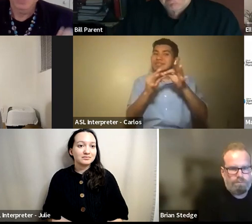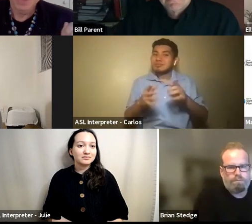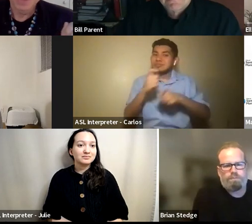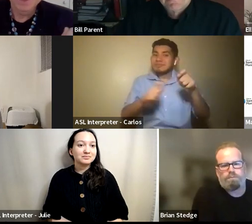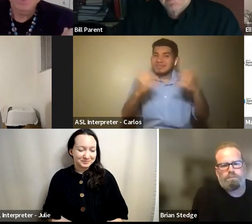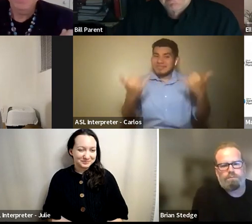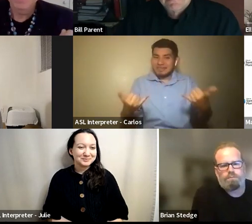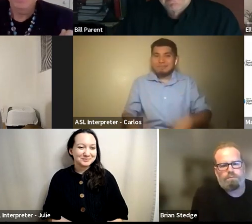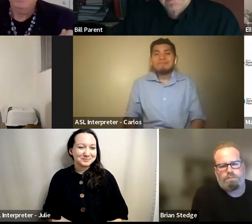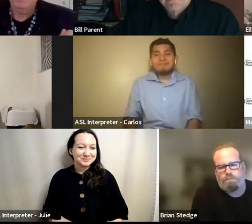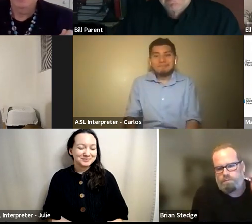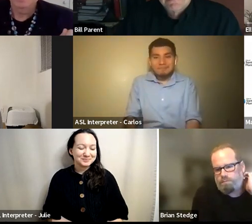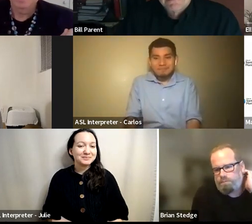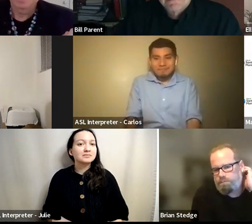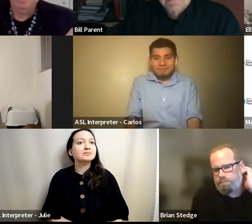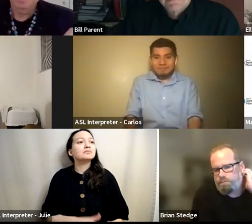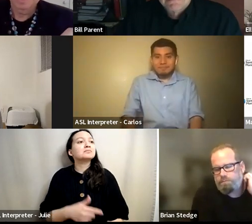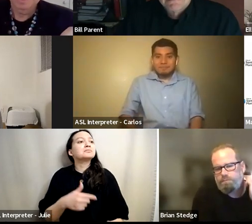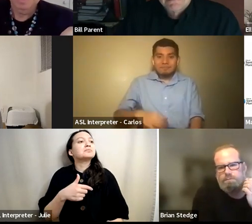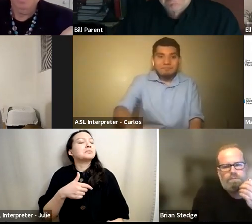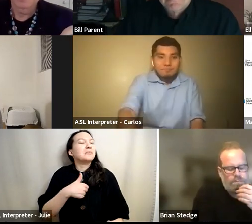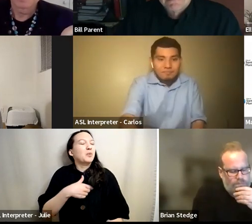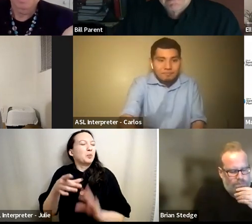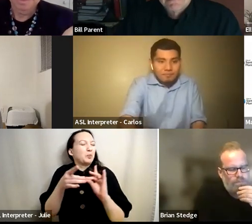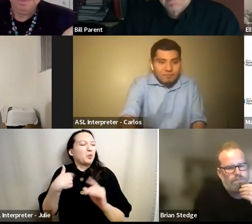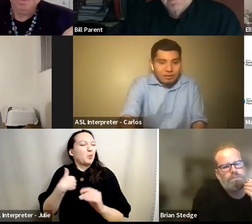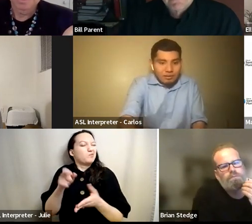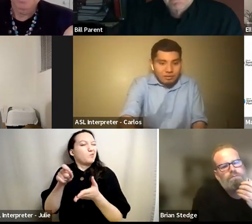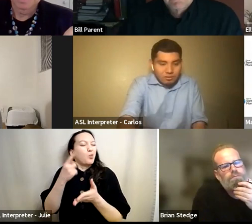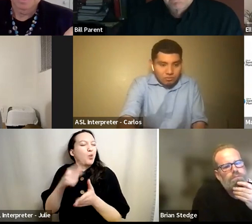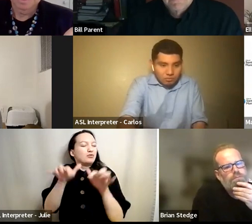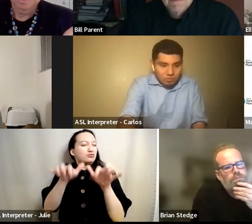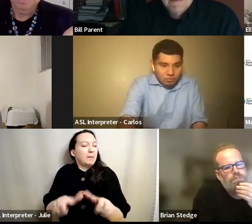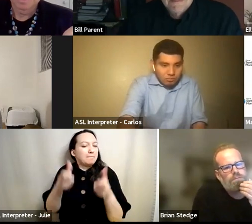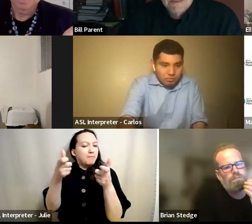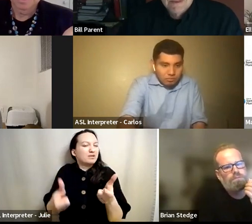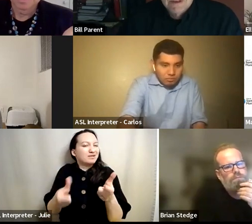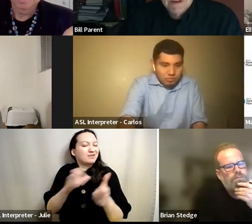I just wanted to say that we received one written public comment on this item and it's posted on the commission's website.